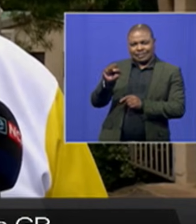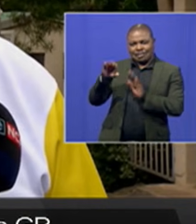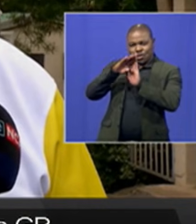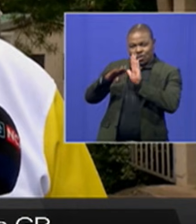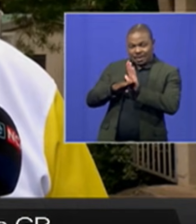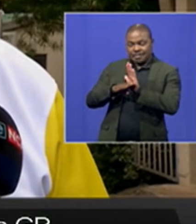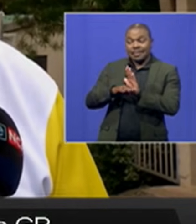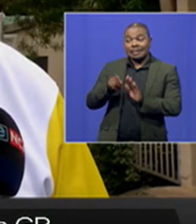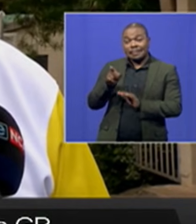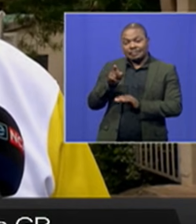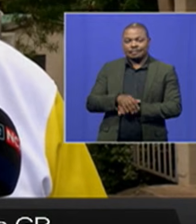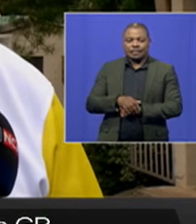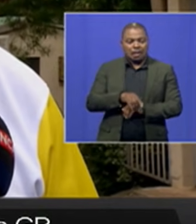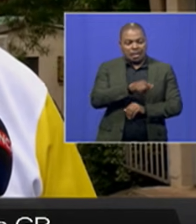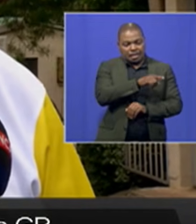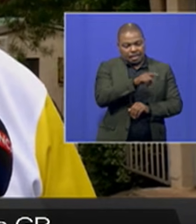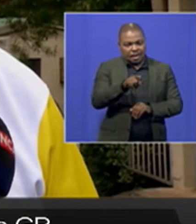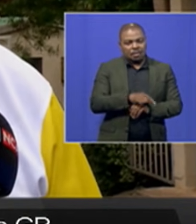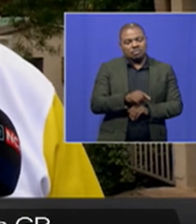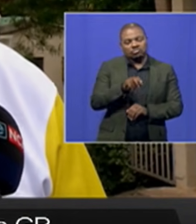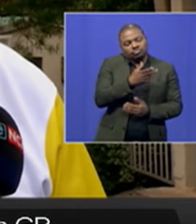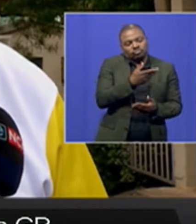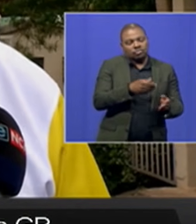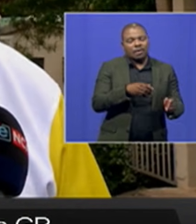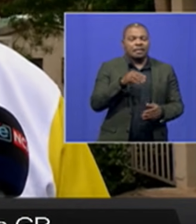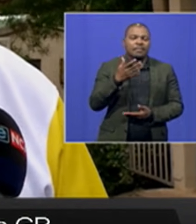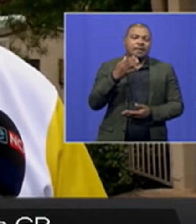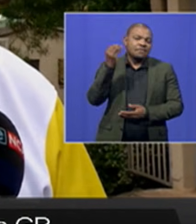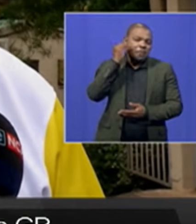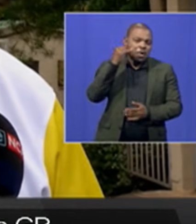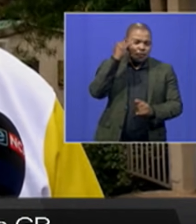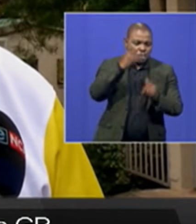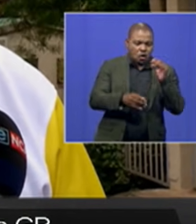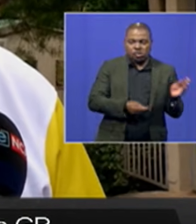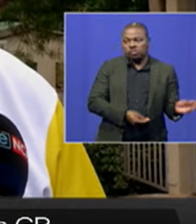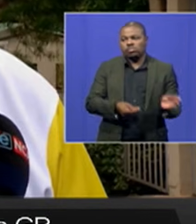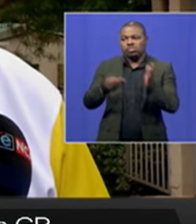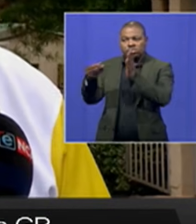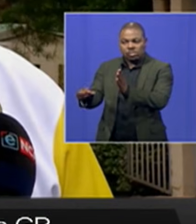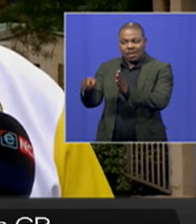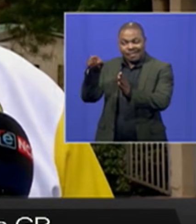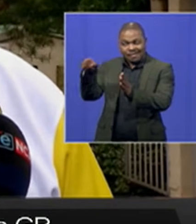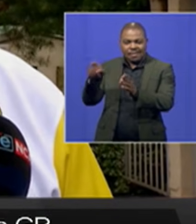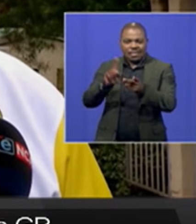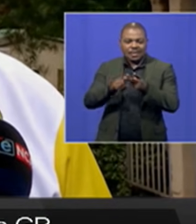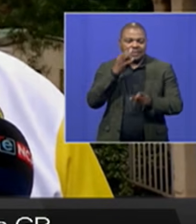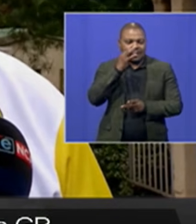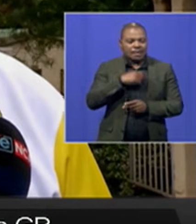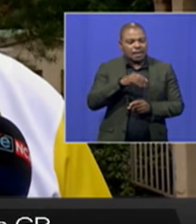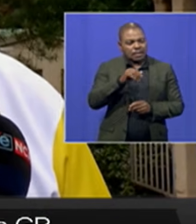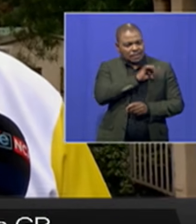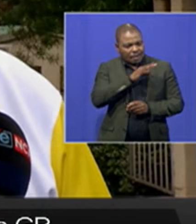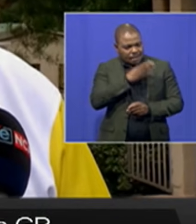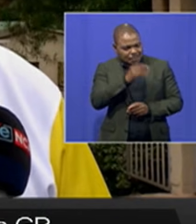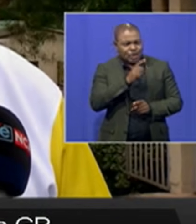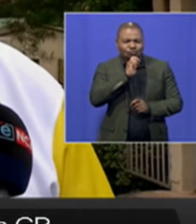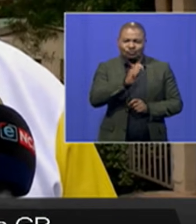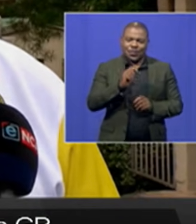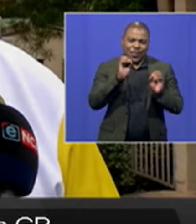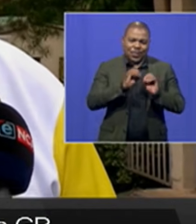were providing UIF with some false information and ghost employees, and they siphoned an amount of